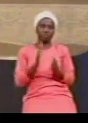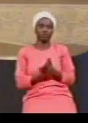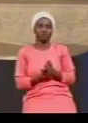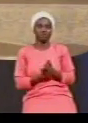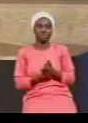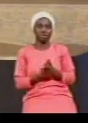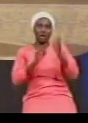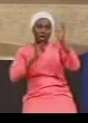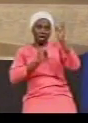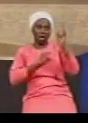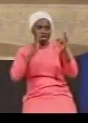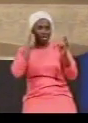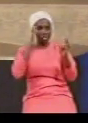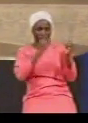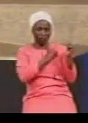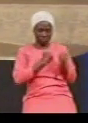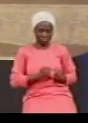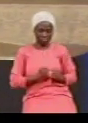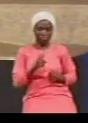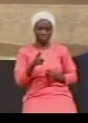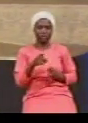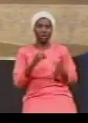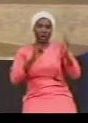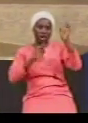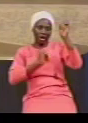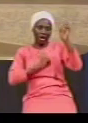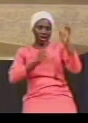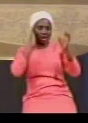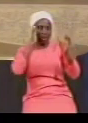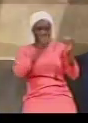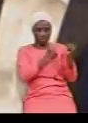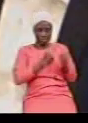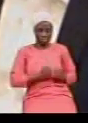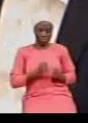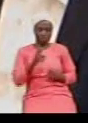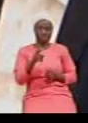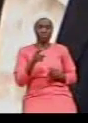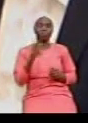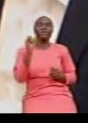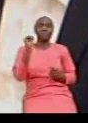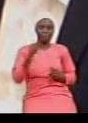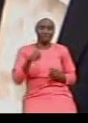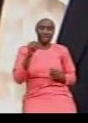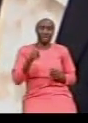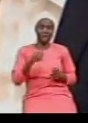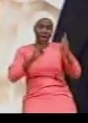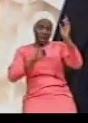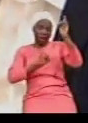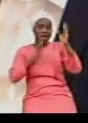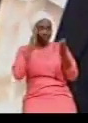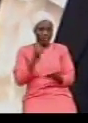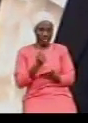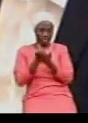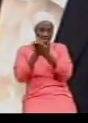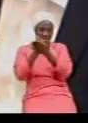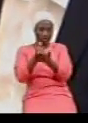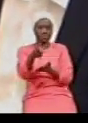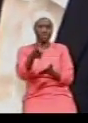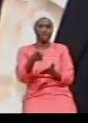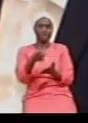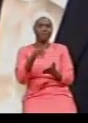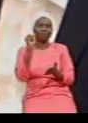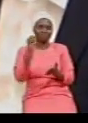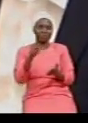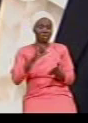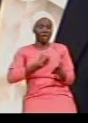will strengthen thee. I will strengthen thee. Yea, I will help thee. Yea, I